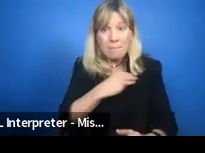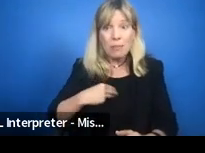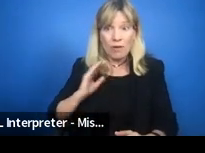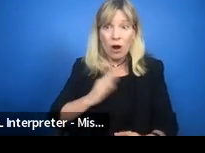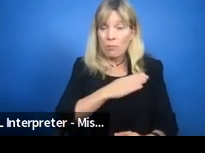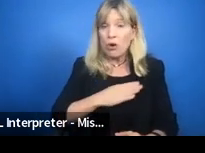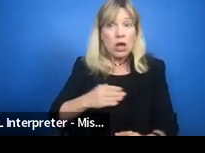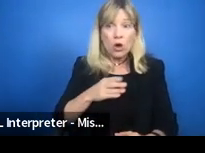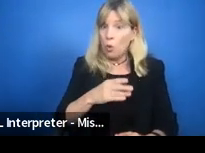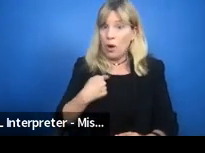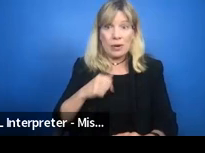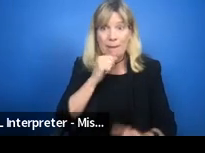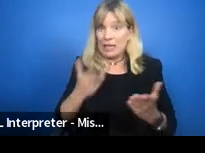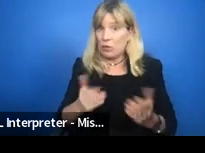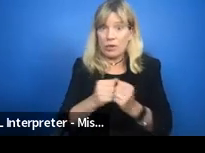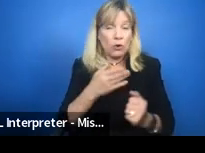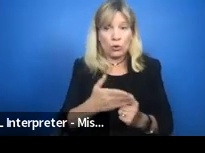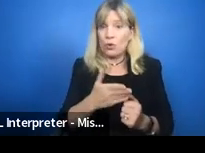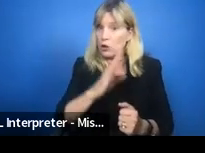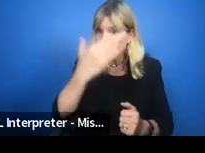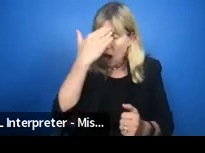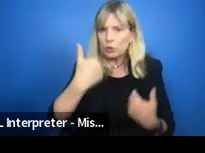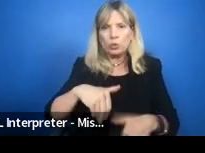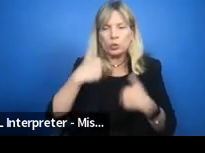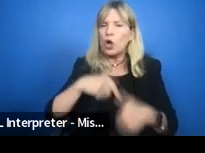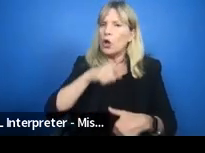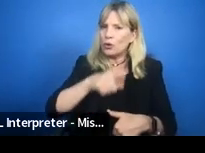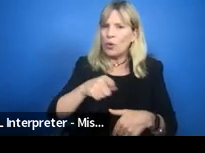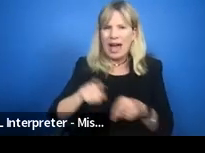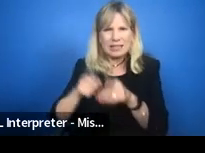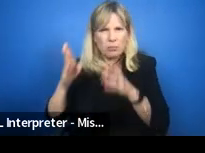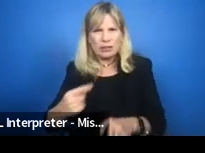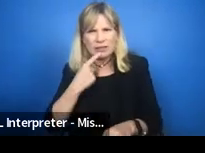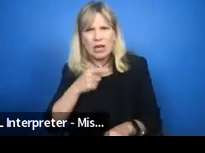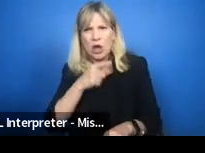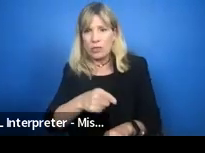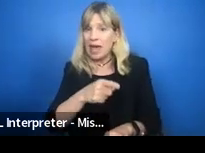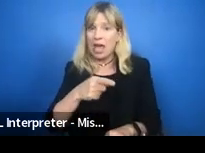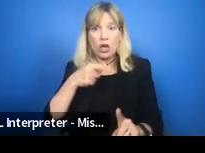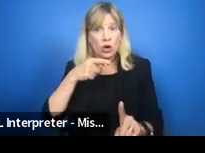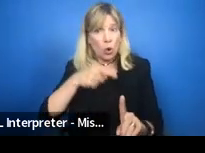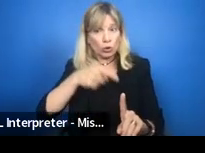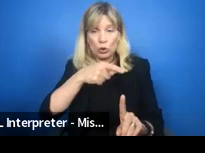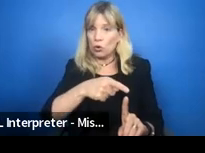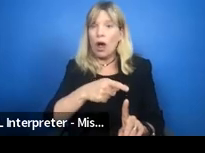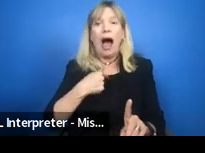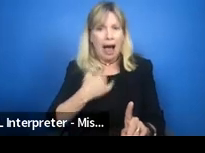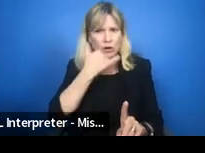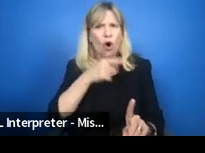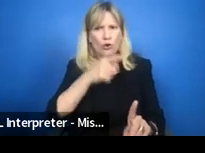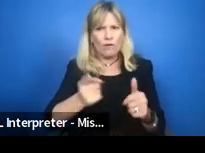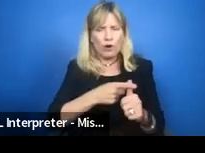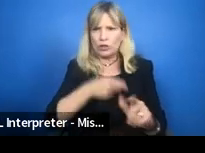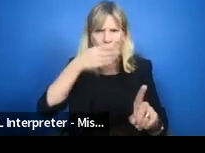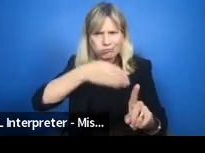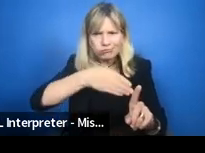not be where we are without you and your knowledge. You're one, as somebody said, you were their go-to person. You are frequently the person I call first to